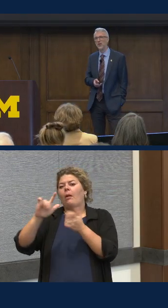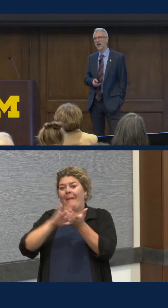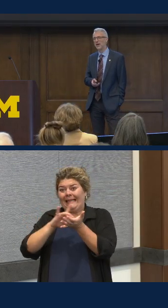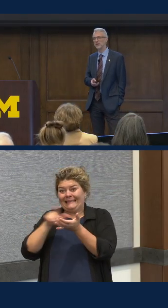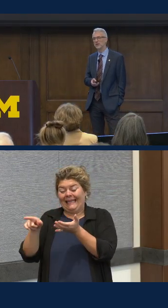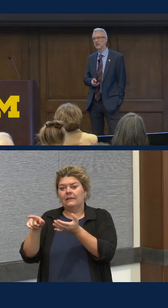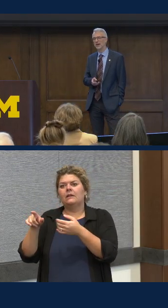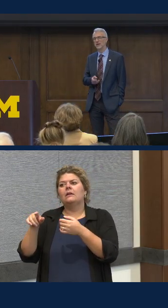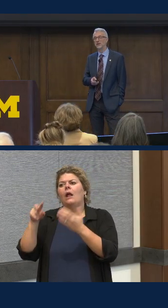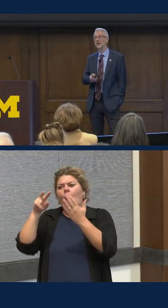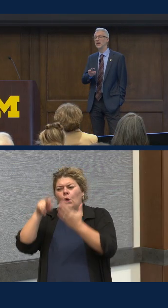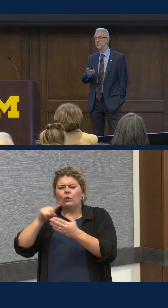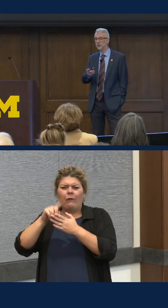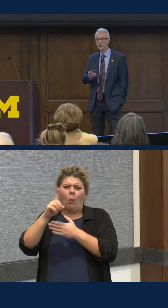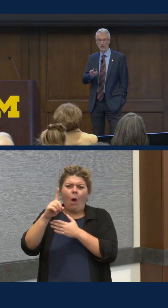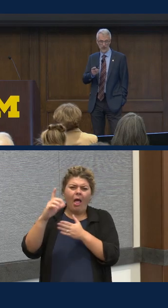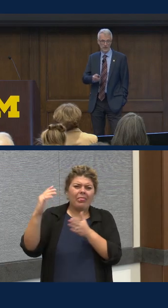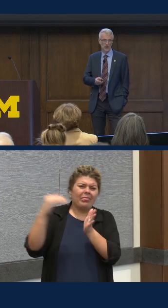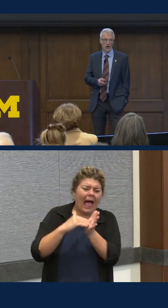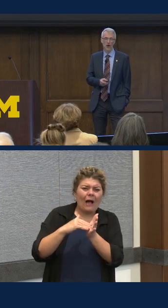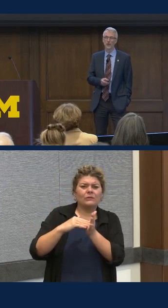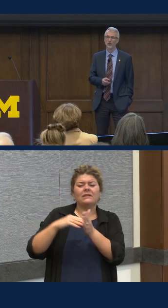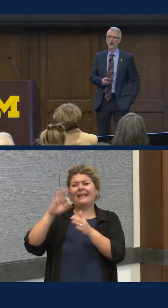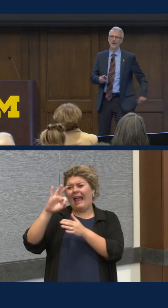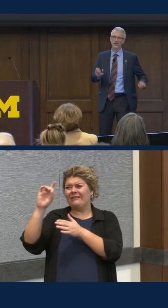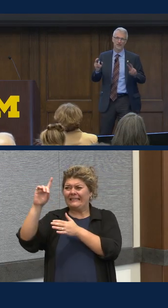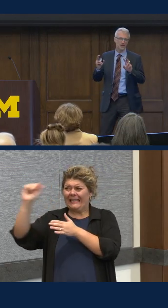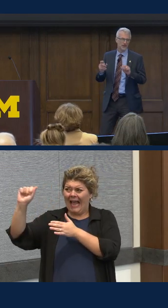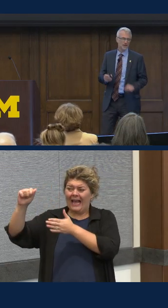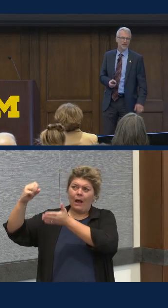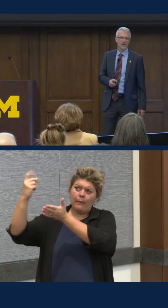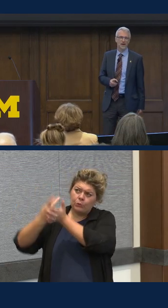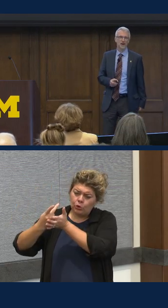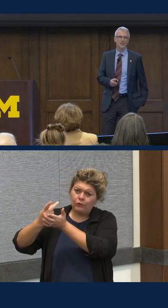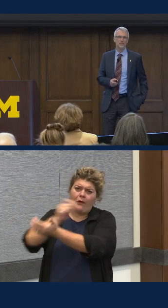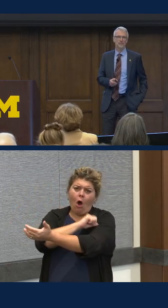over 1,000 FDA-approved, FDA-authorized